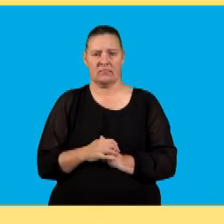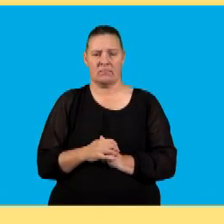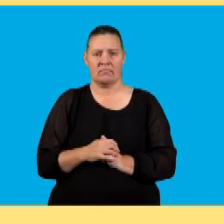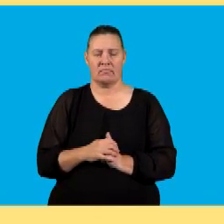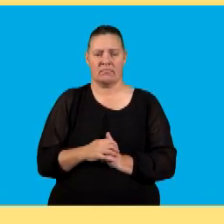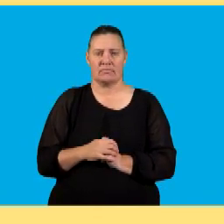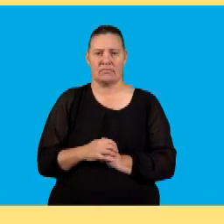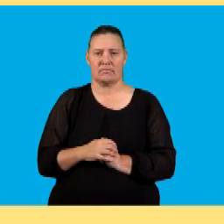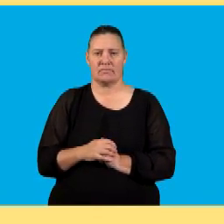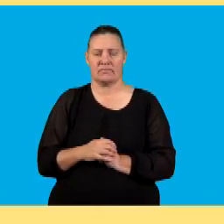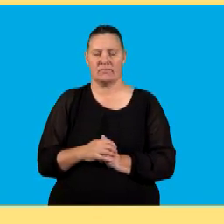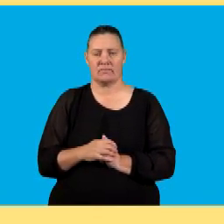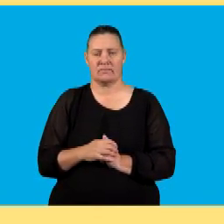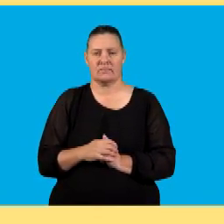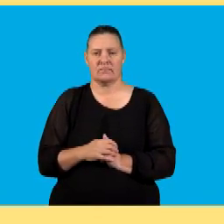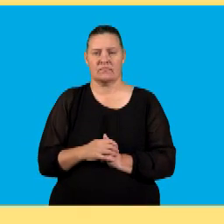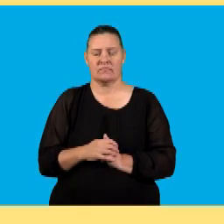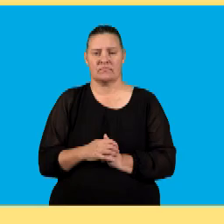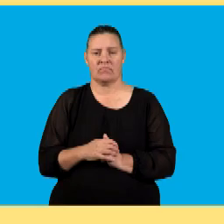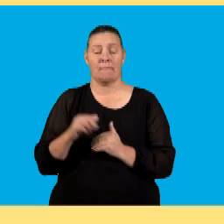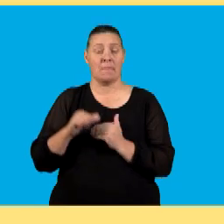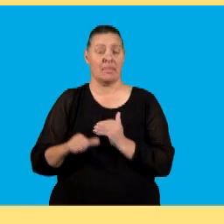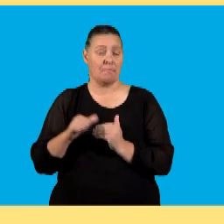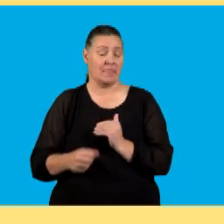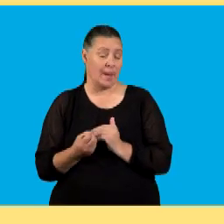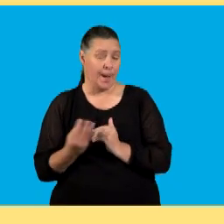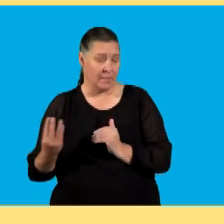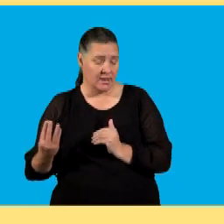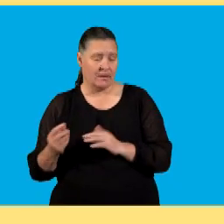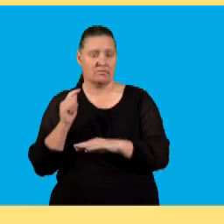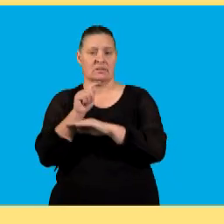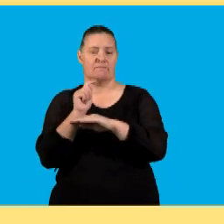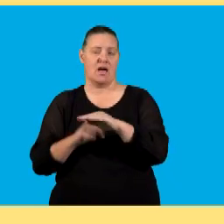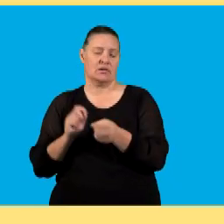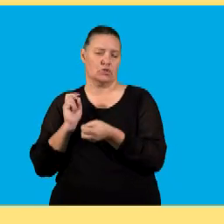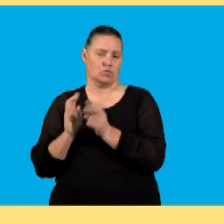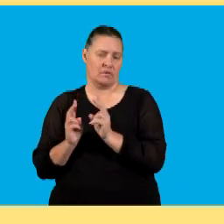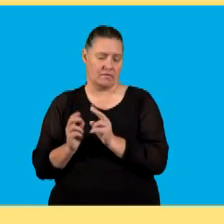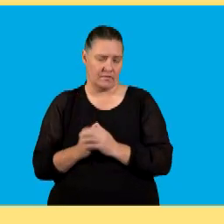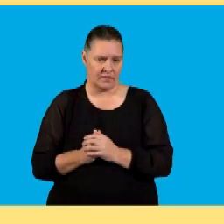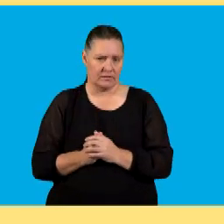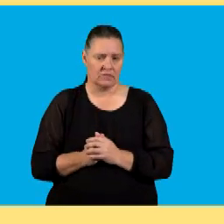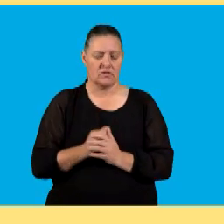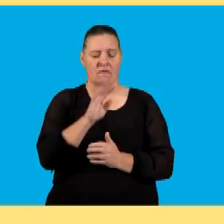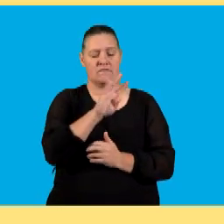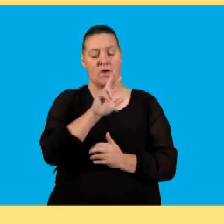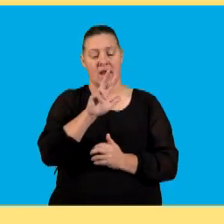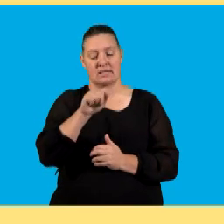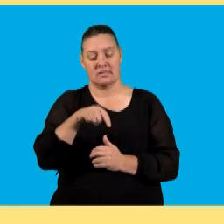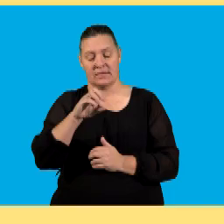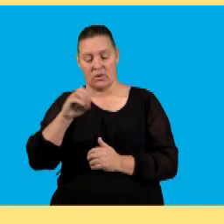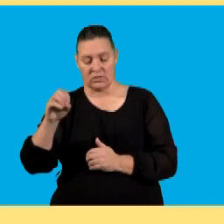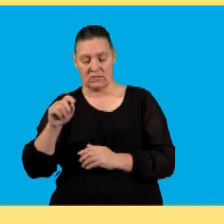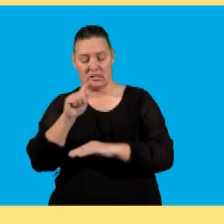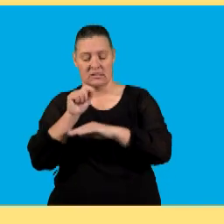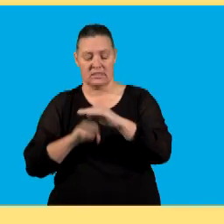And if we are to get his monthly salary, we should say